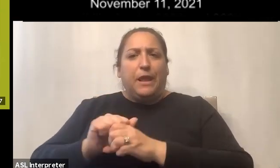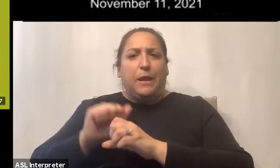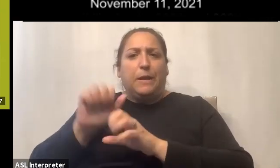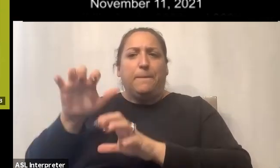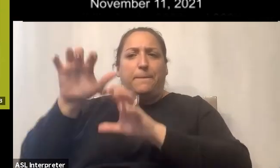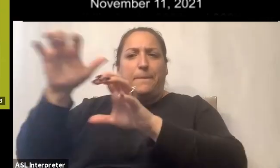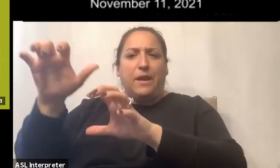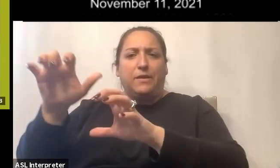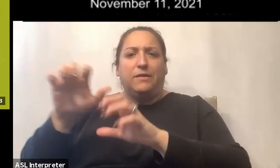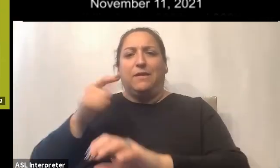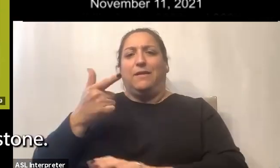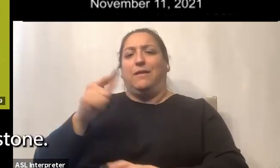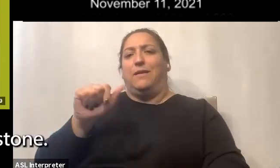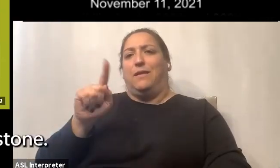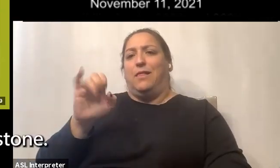the